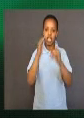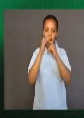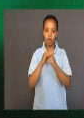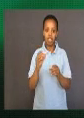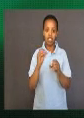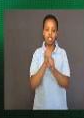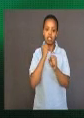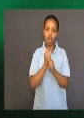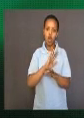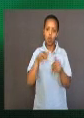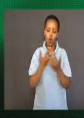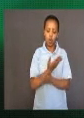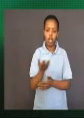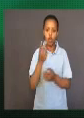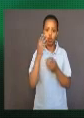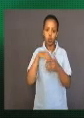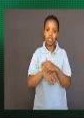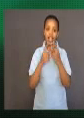in all things.